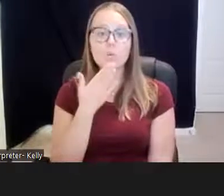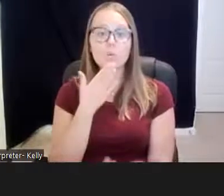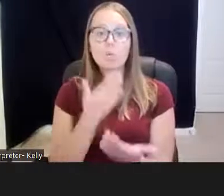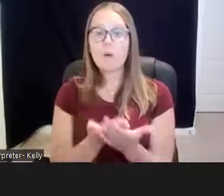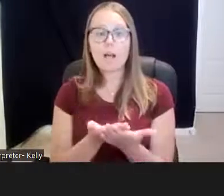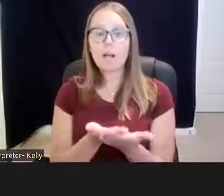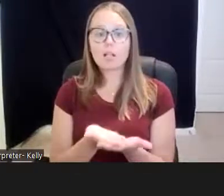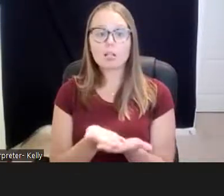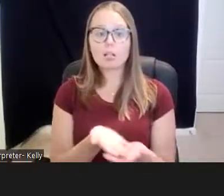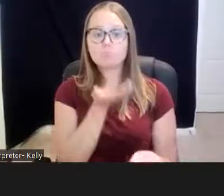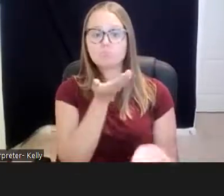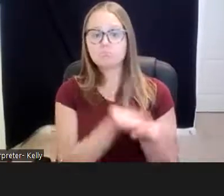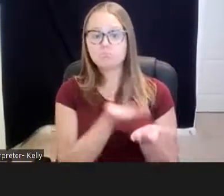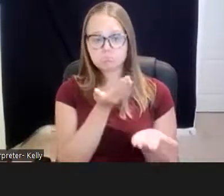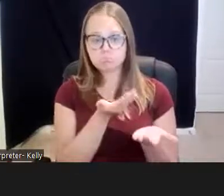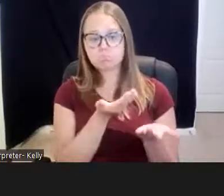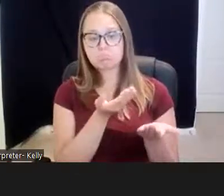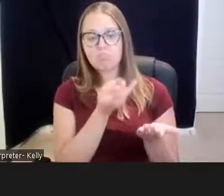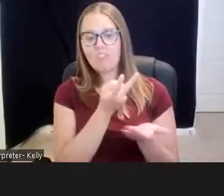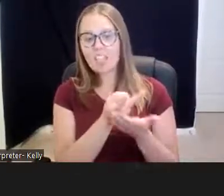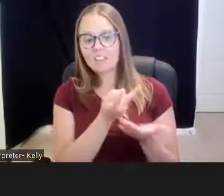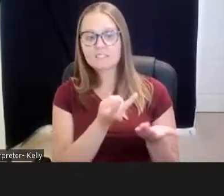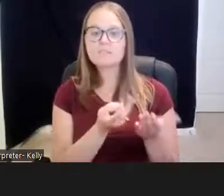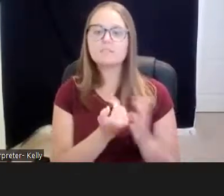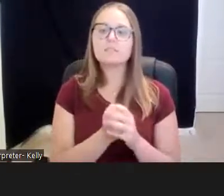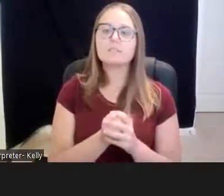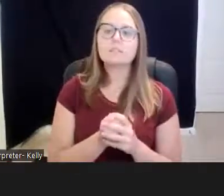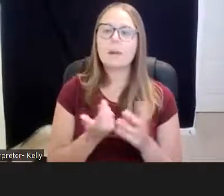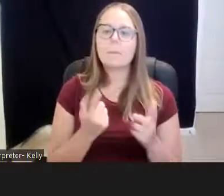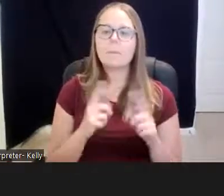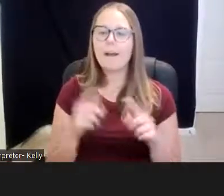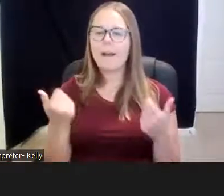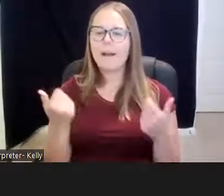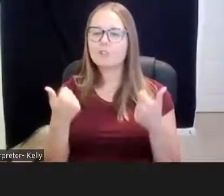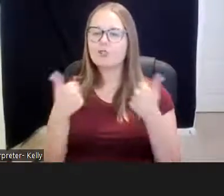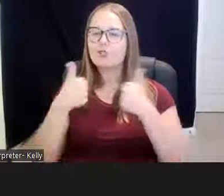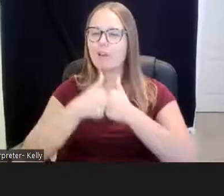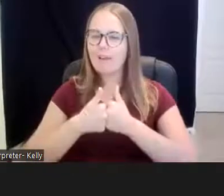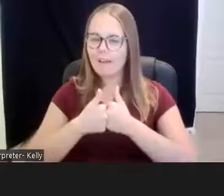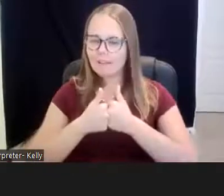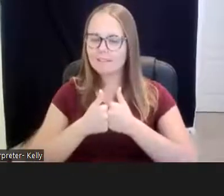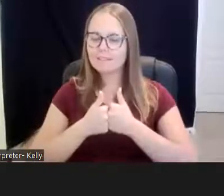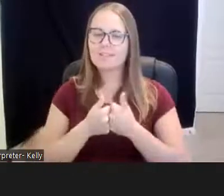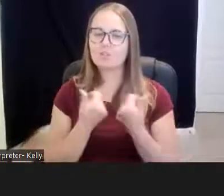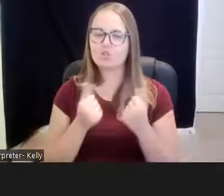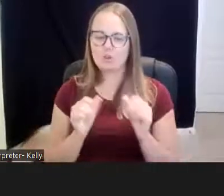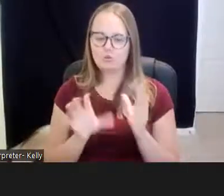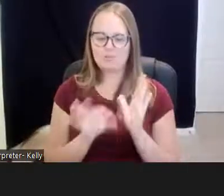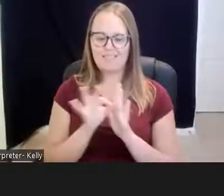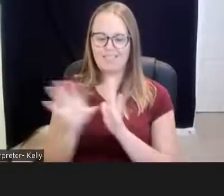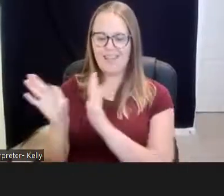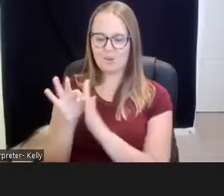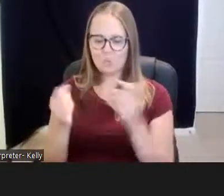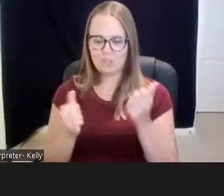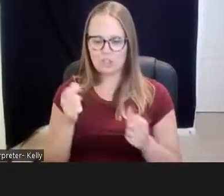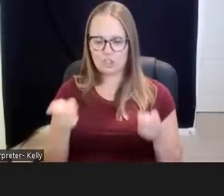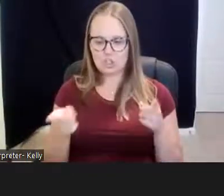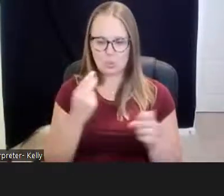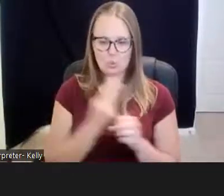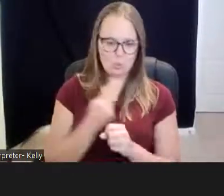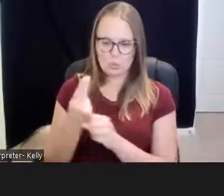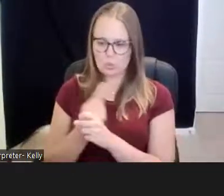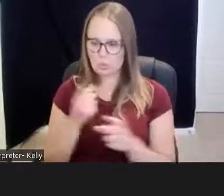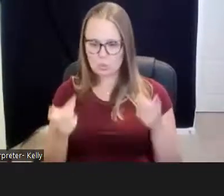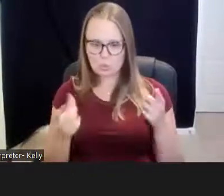validated. And the challenging part, though, is selecting which one to use.